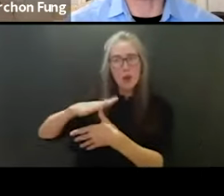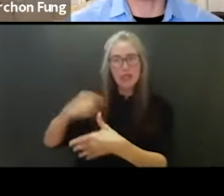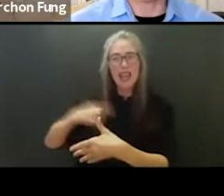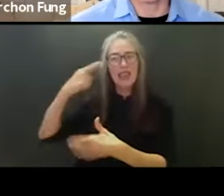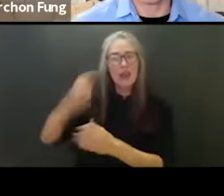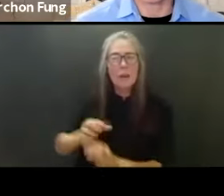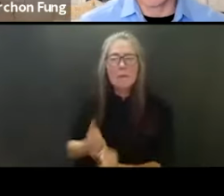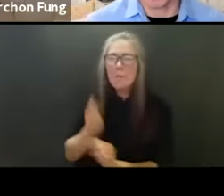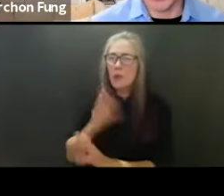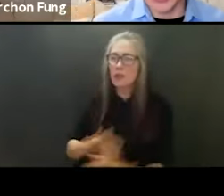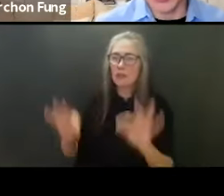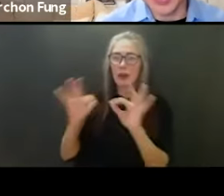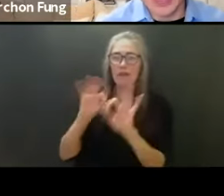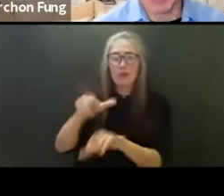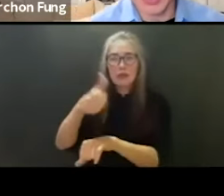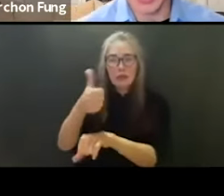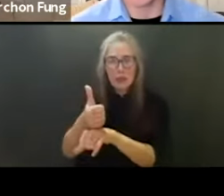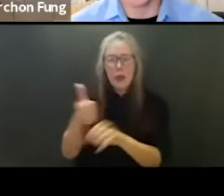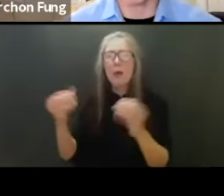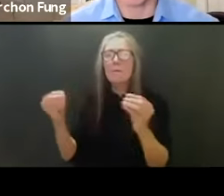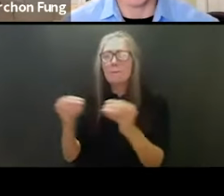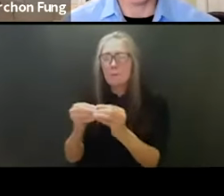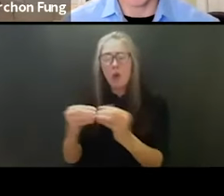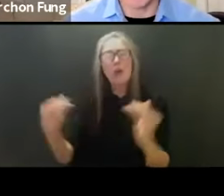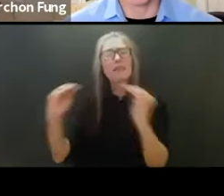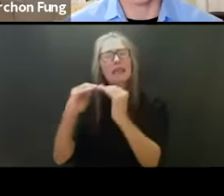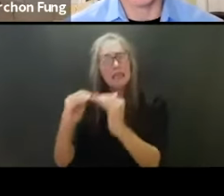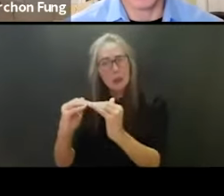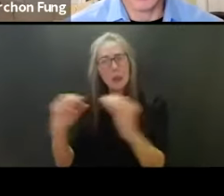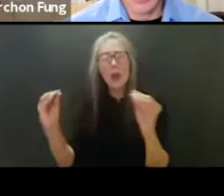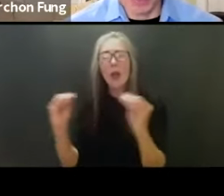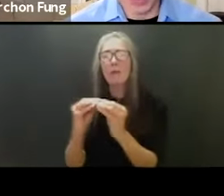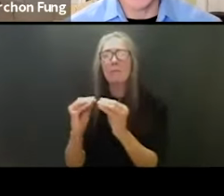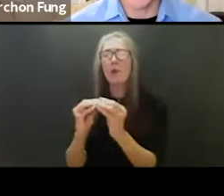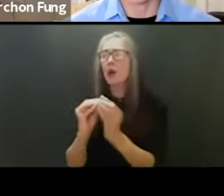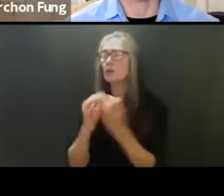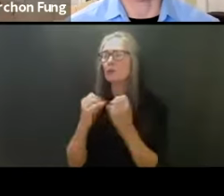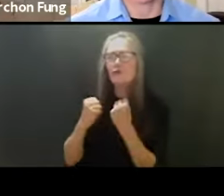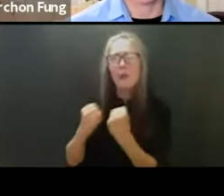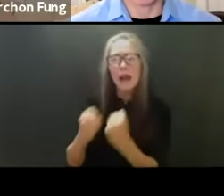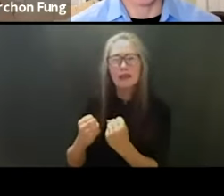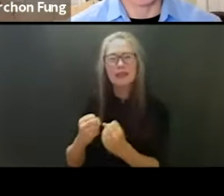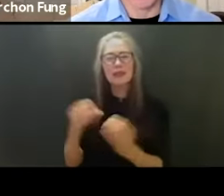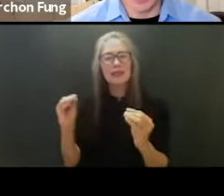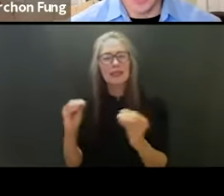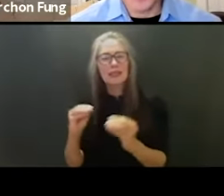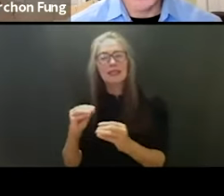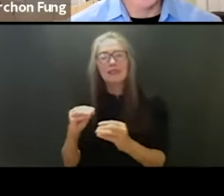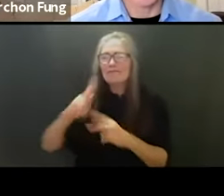three most important priorities for establishing a deeper, more equitable, and more egalitarian democracy.